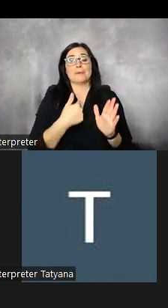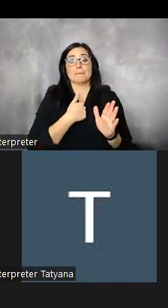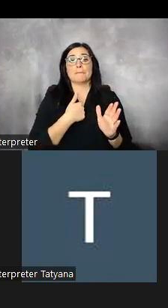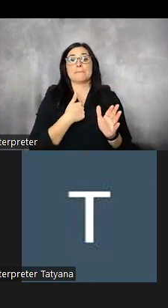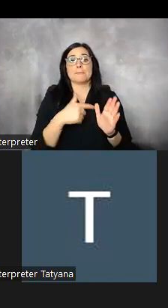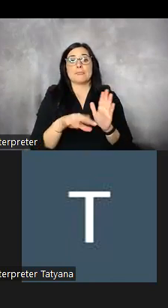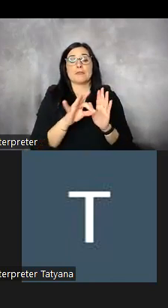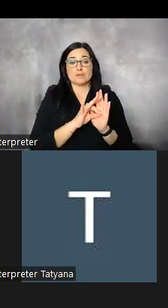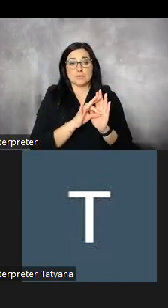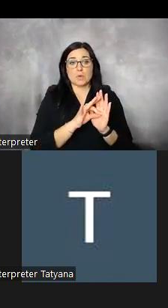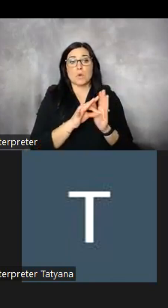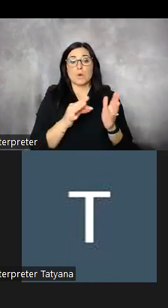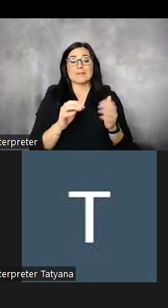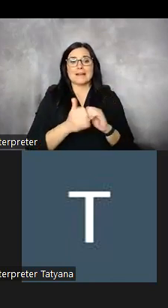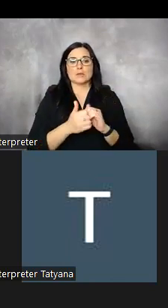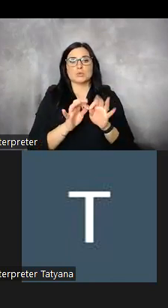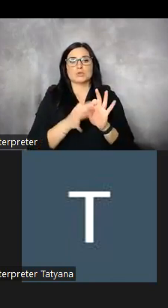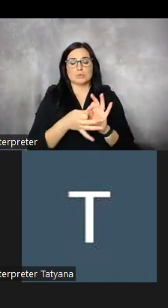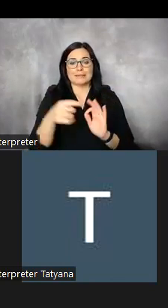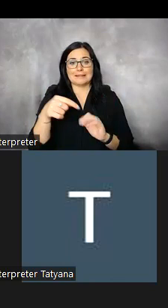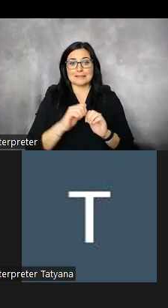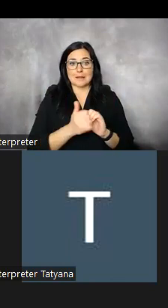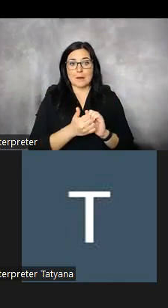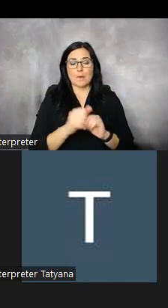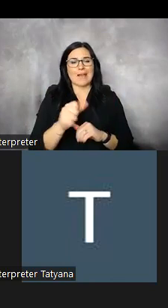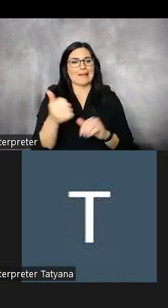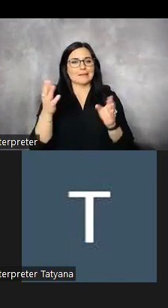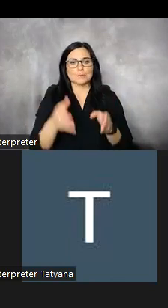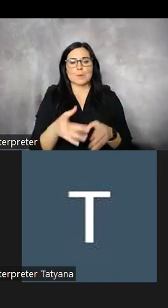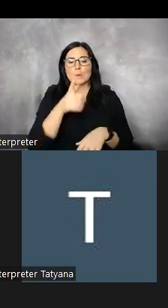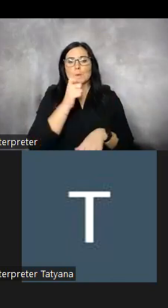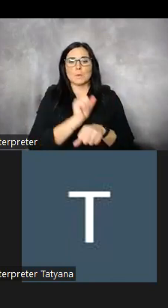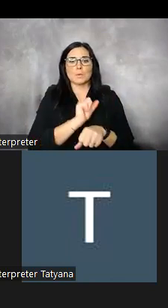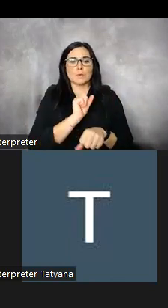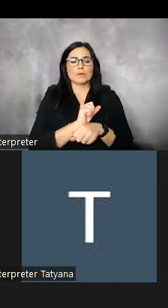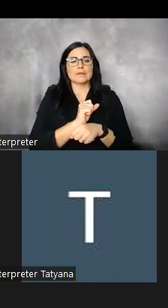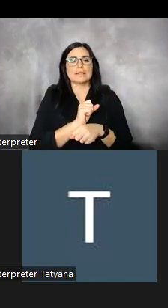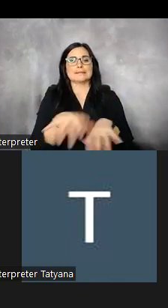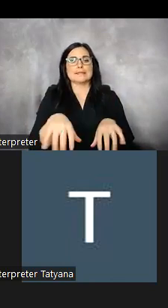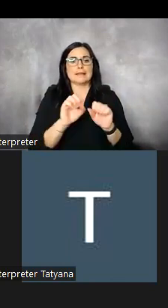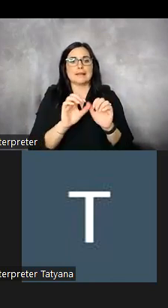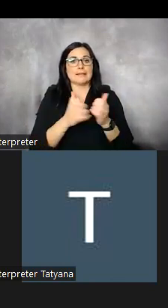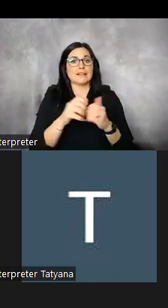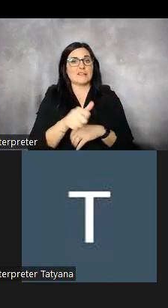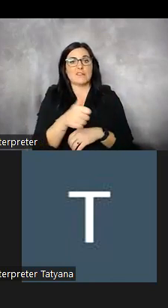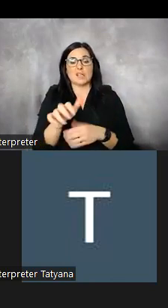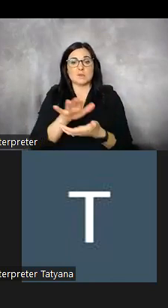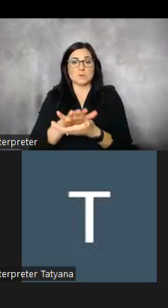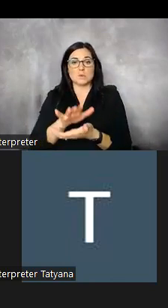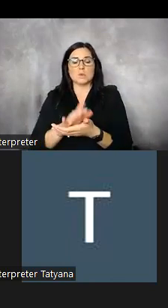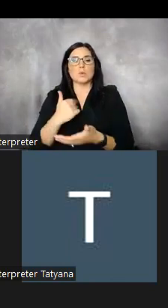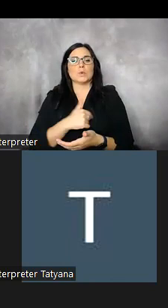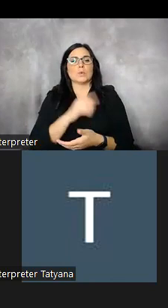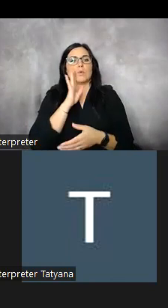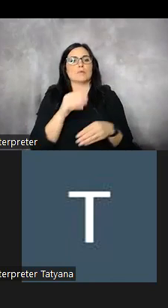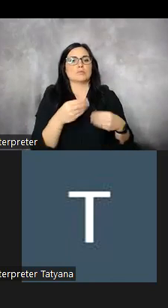the HPC and the way I interpret this is anybody that's working at or attending a class at any of our schools, we're going to provide alt media